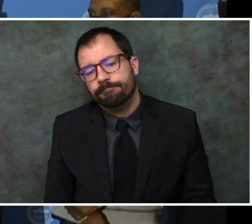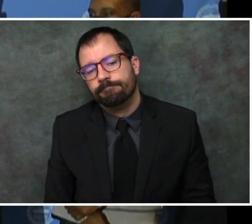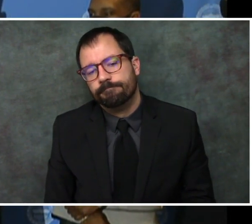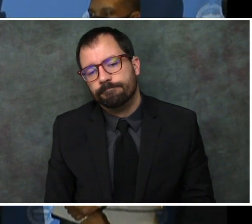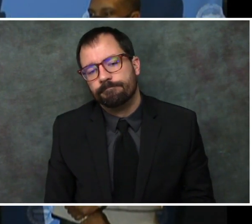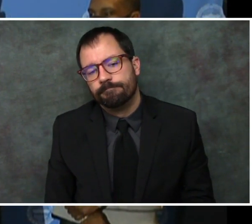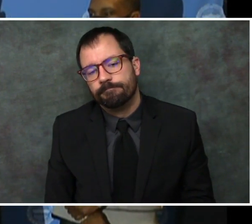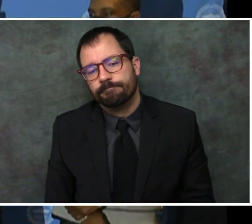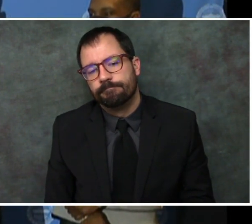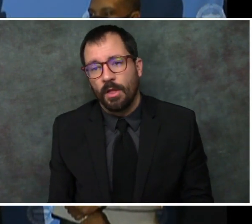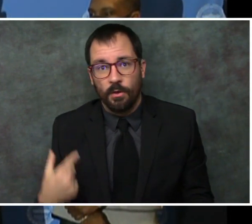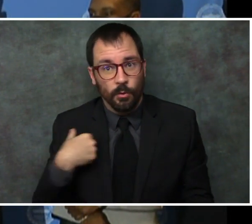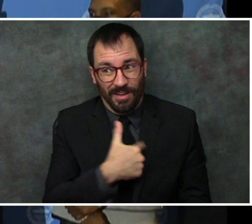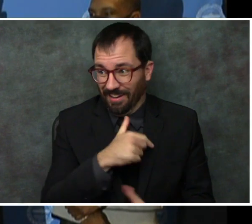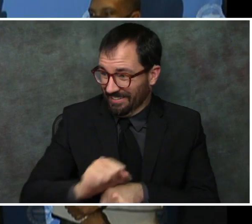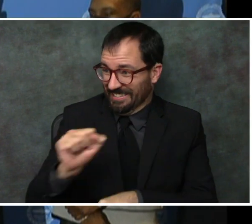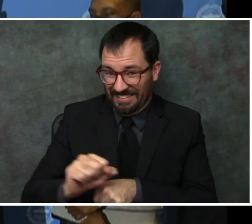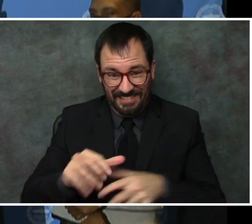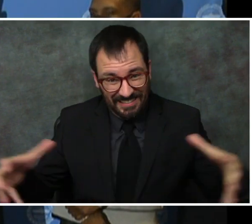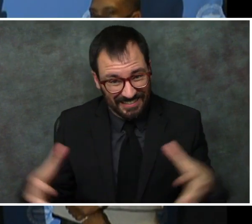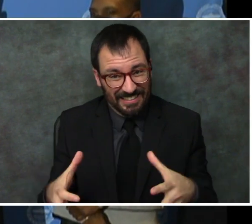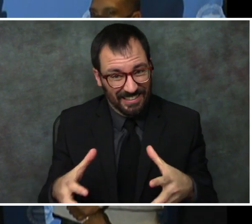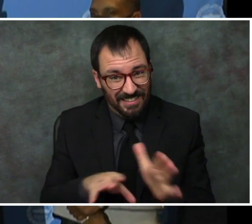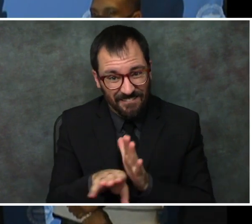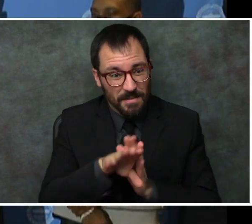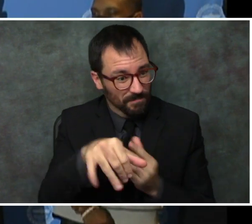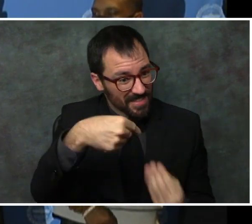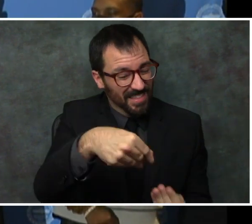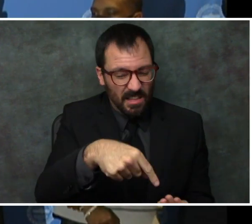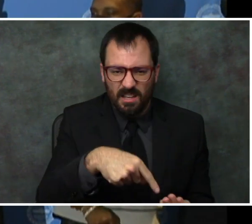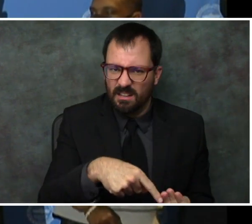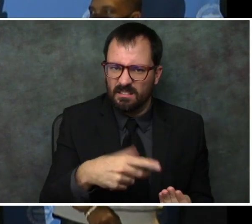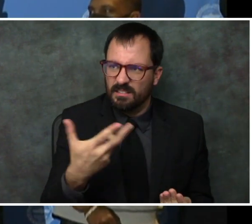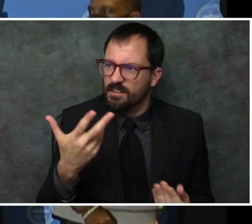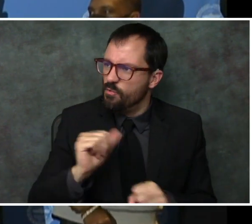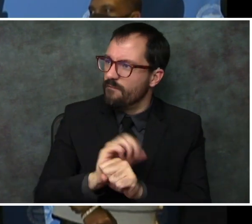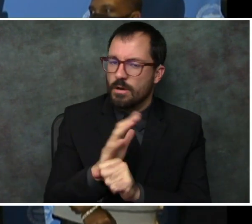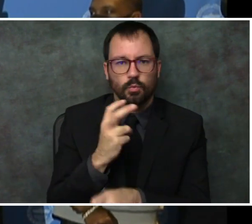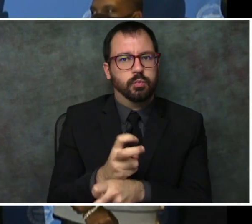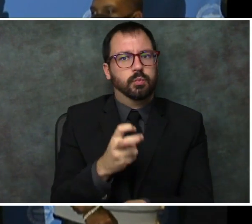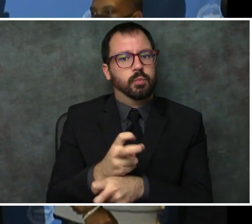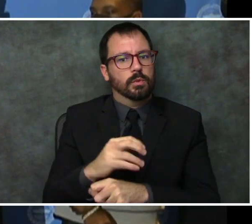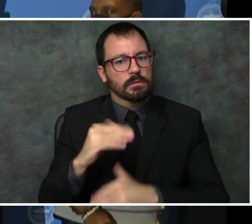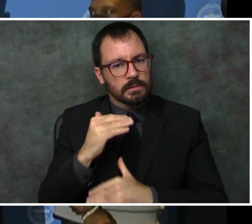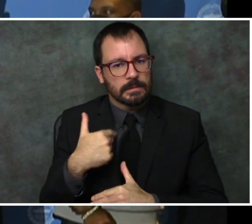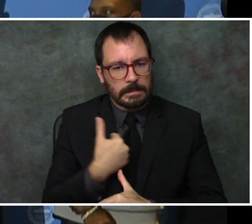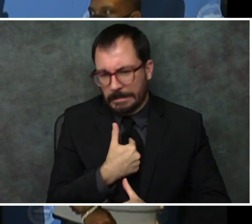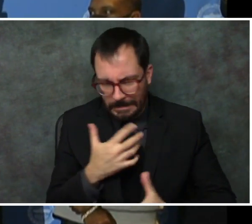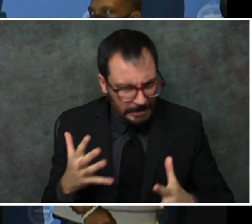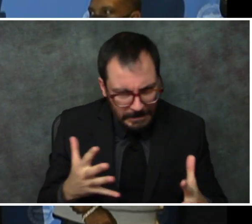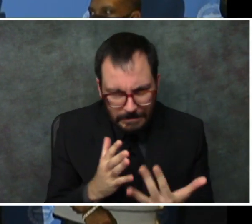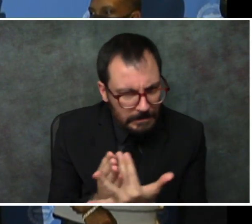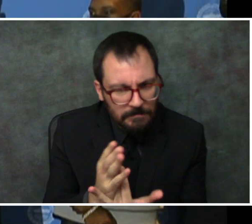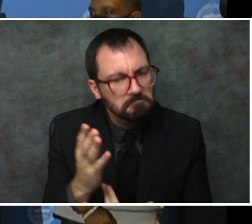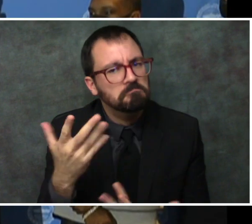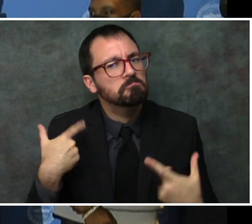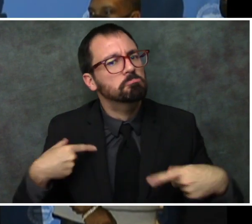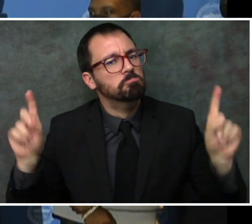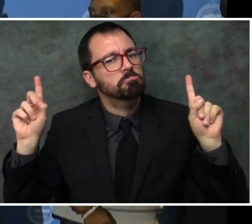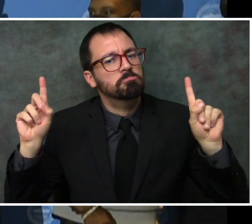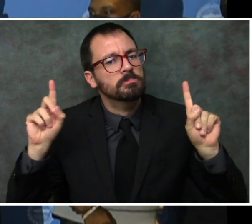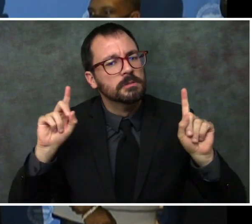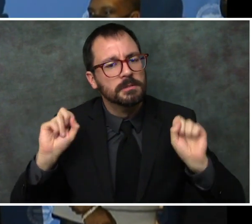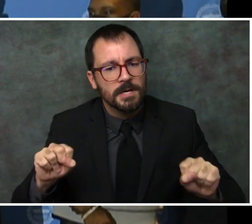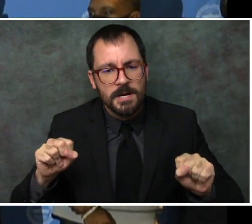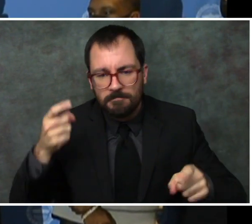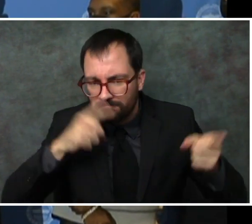under conditions that I can tell you, and I'm sure any task force member can, they're under conditions that were far less than ideal. We